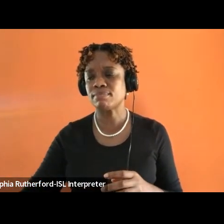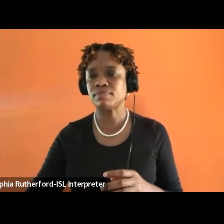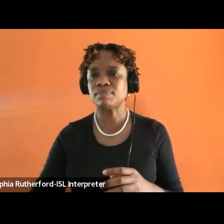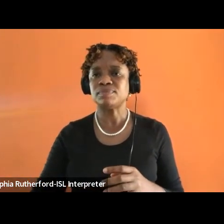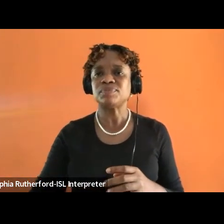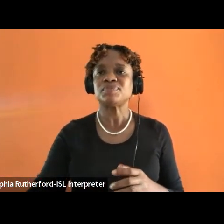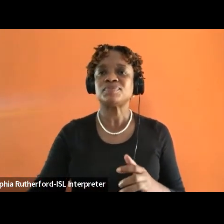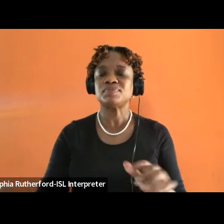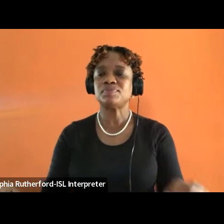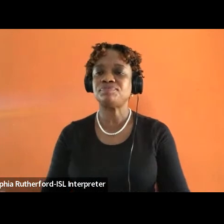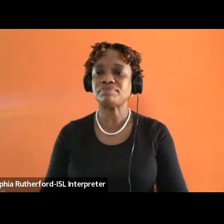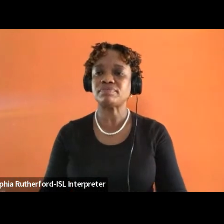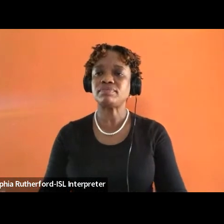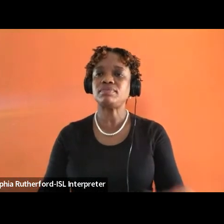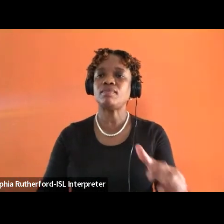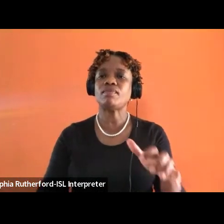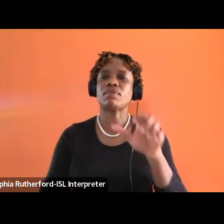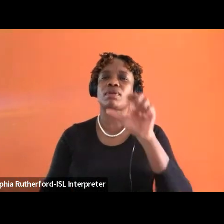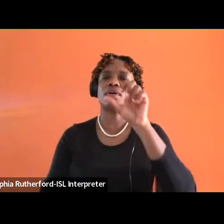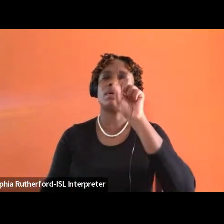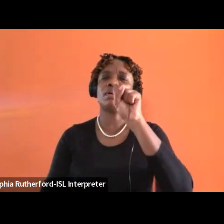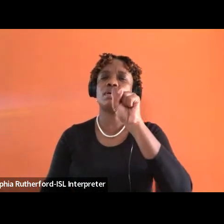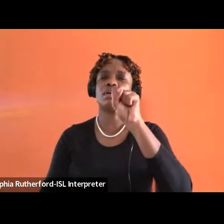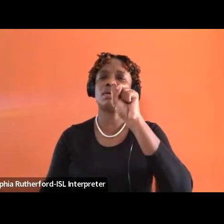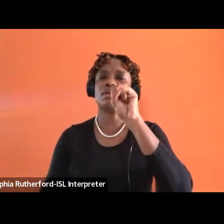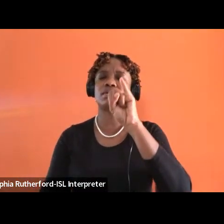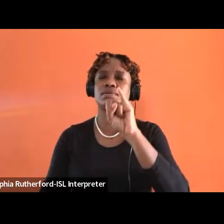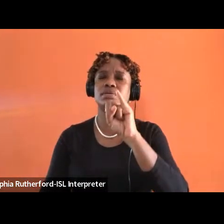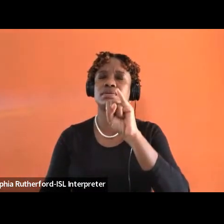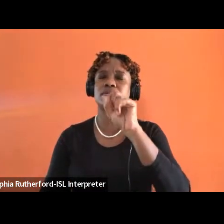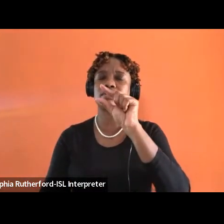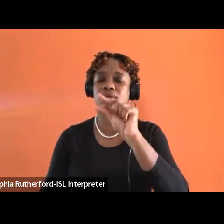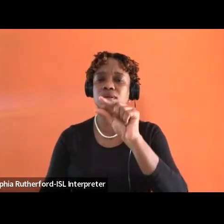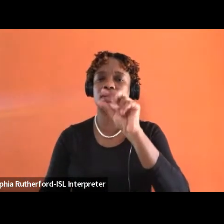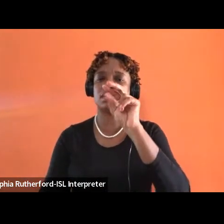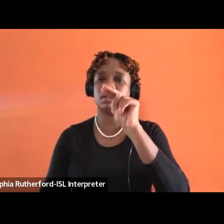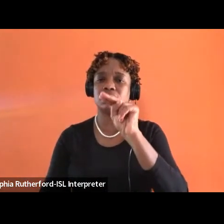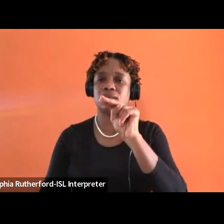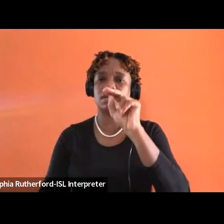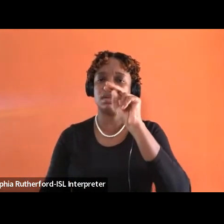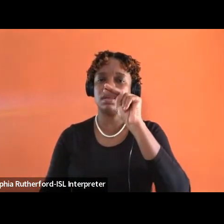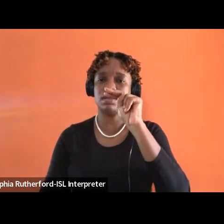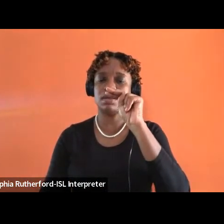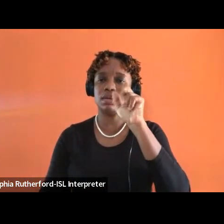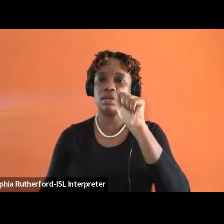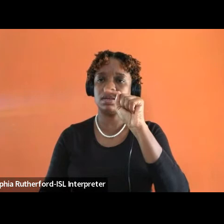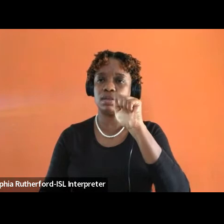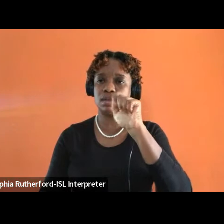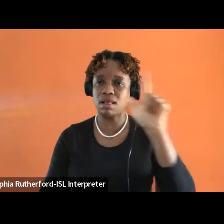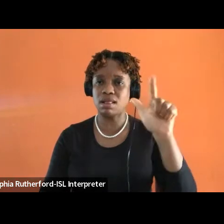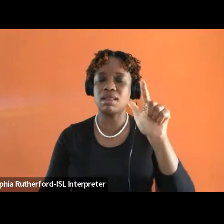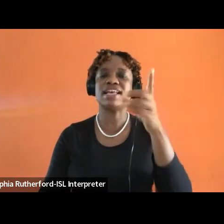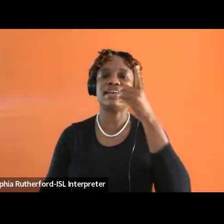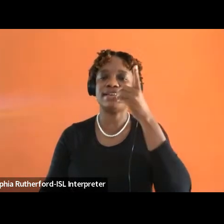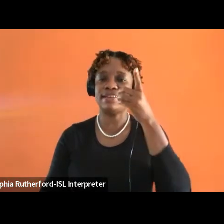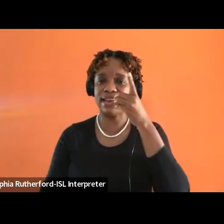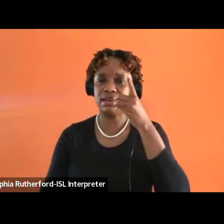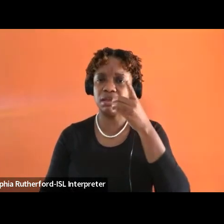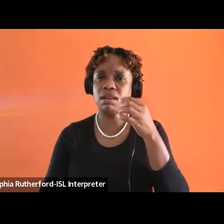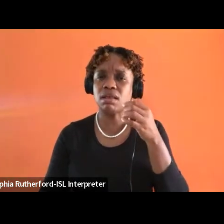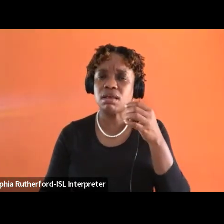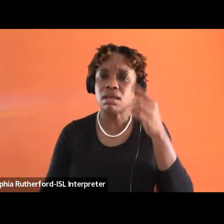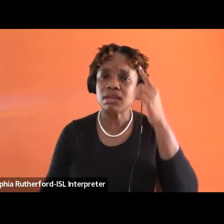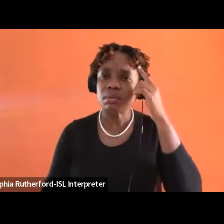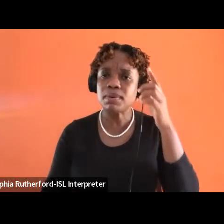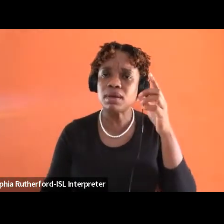I said, Signature Dental is an option, and Dr. Jones, if he can respond, he can let